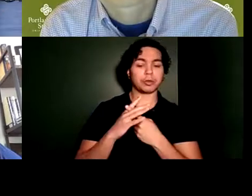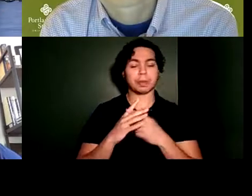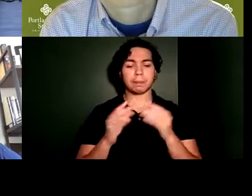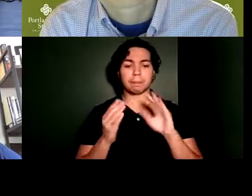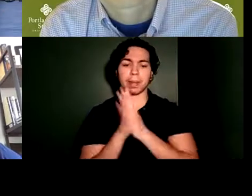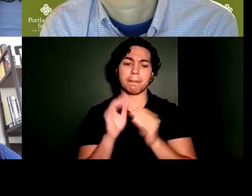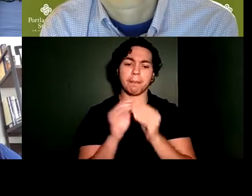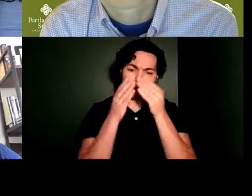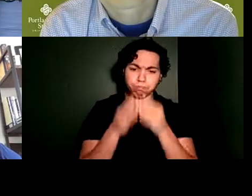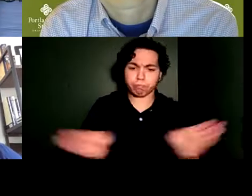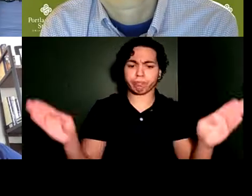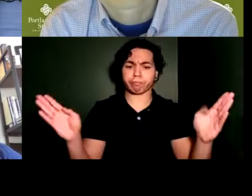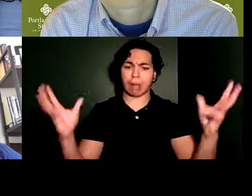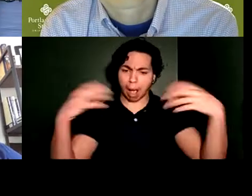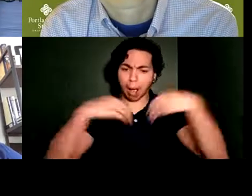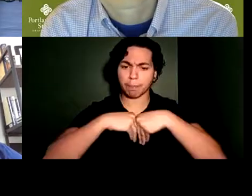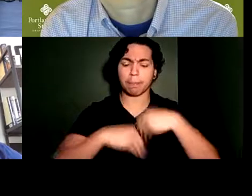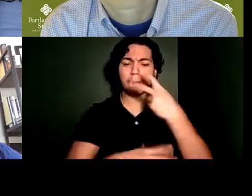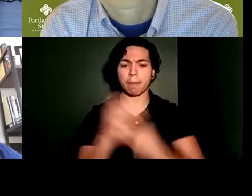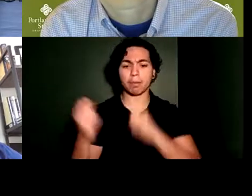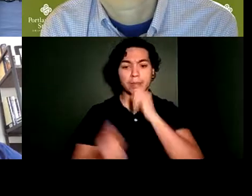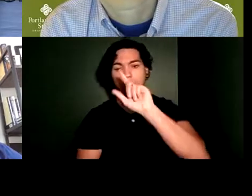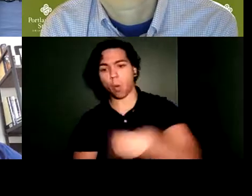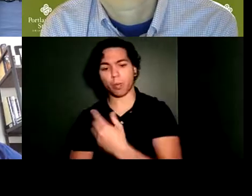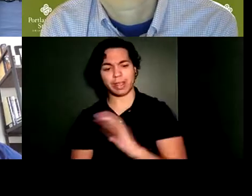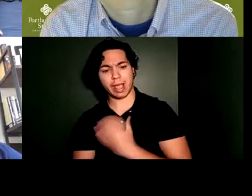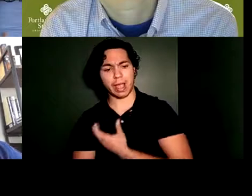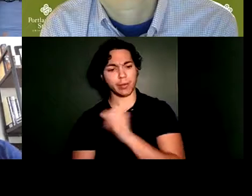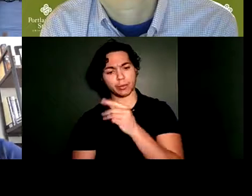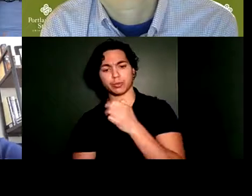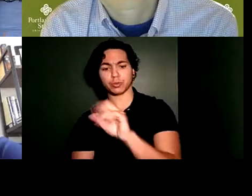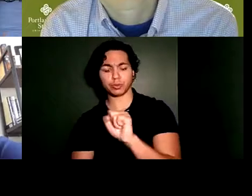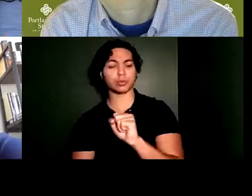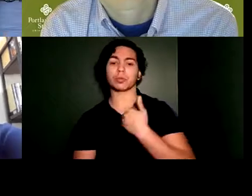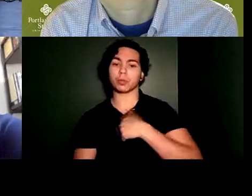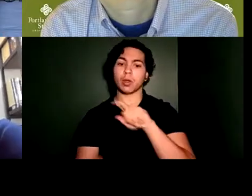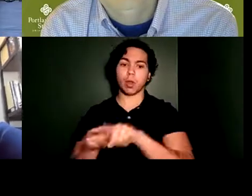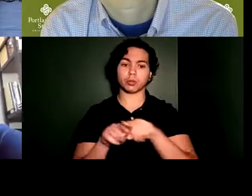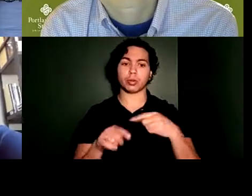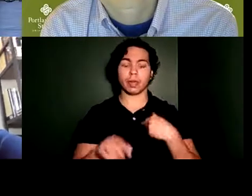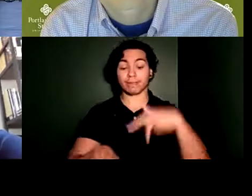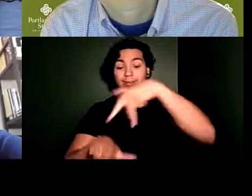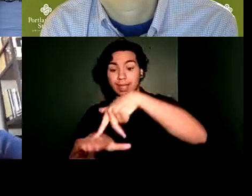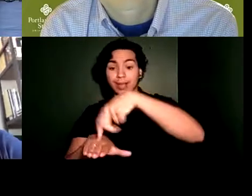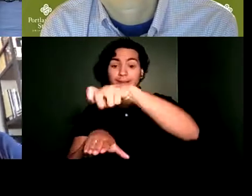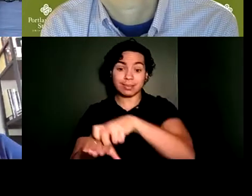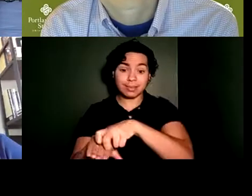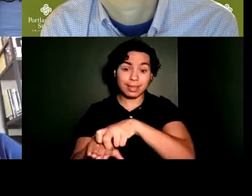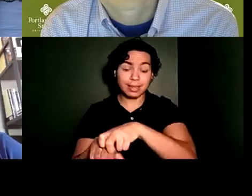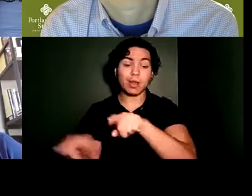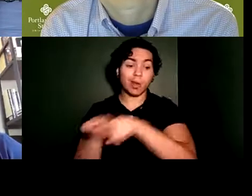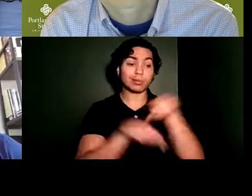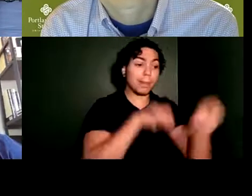we're not just offering these stand-style scooters. We're going to offer sit-style. We're going to offer bikes, and we're gonna kind of